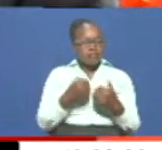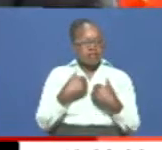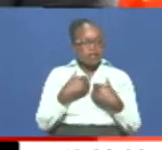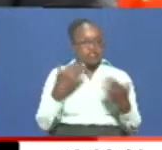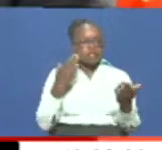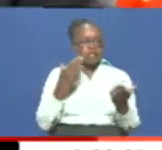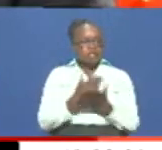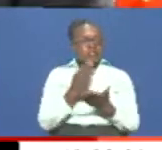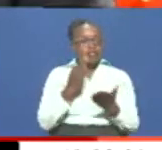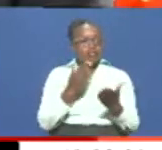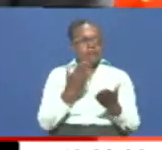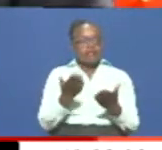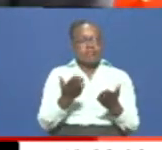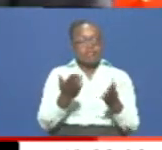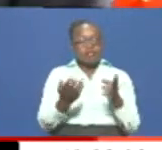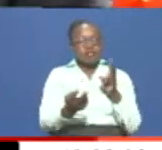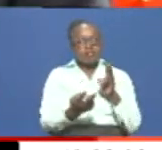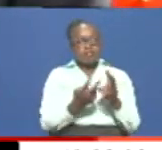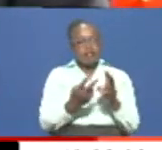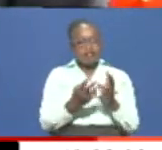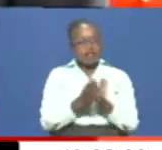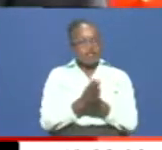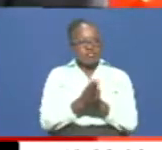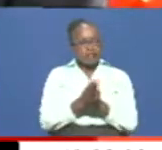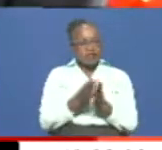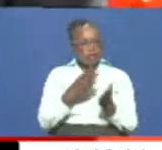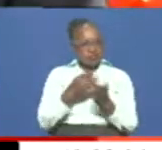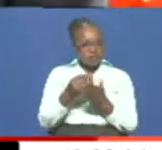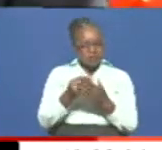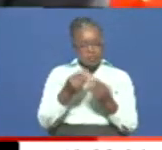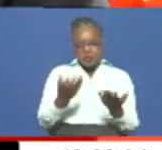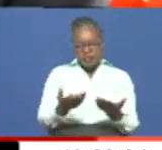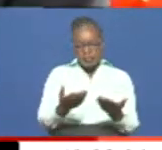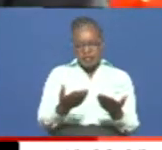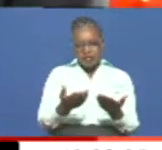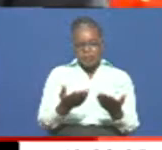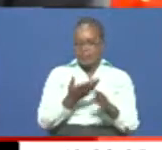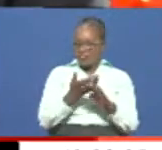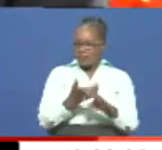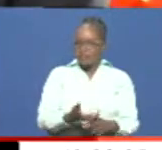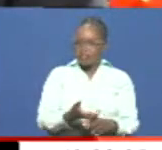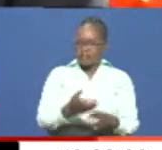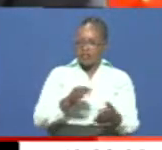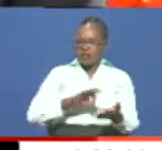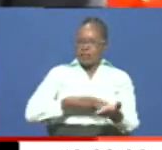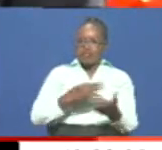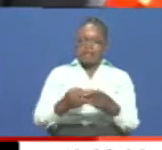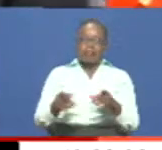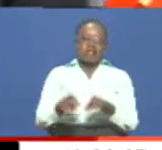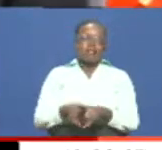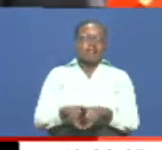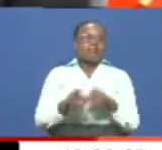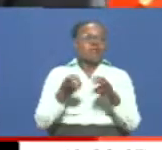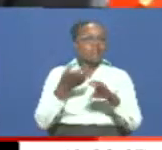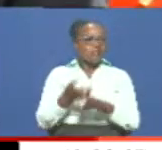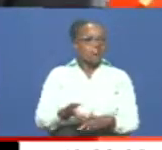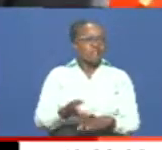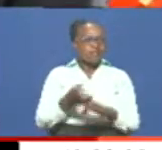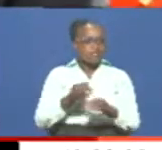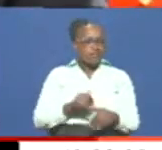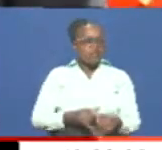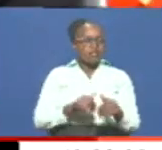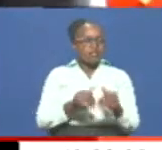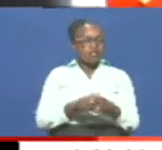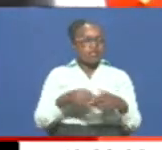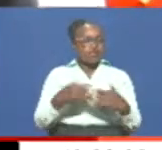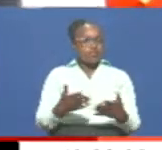venture capitalists, that it's very difficult, and their criteria for funding is very difficult as well to comply with. How best